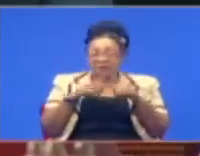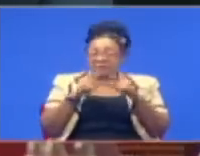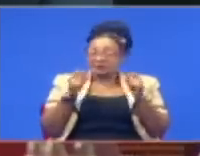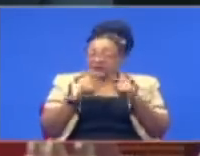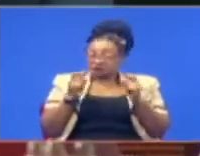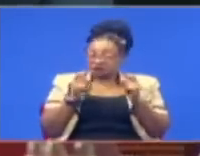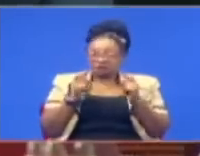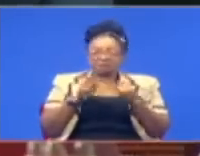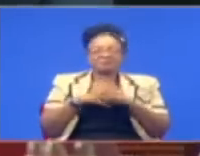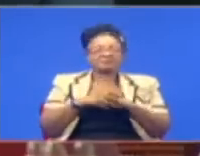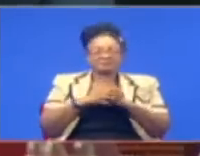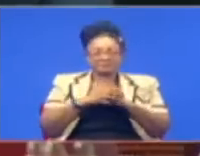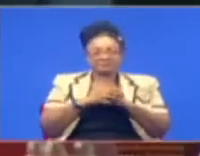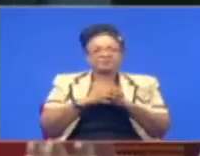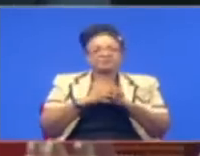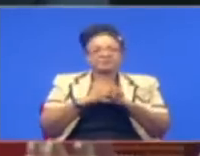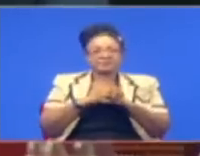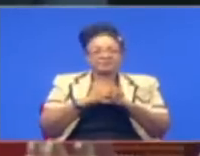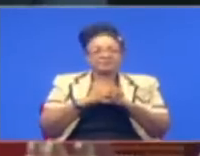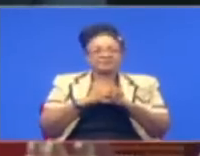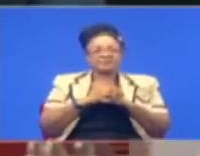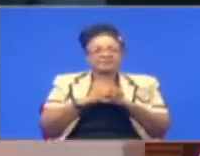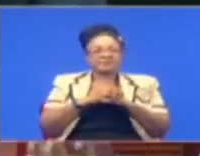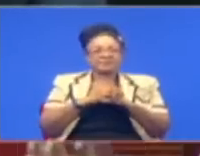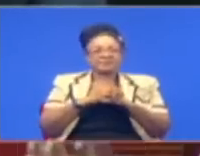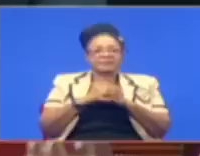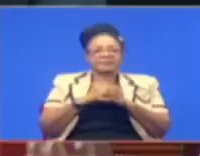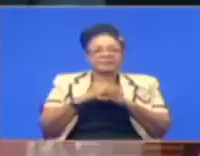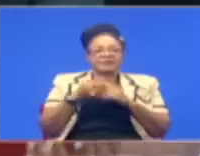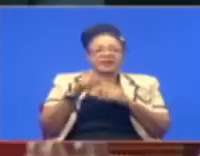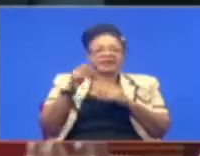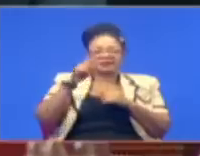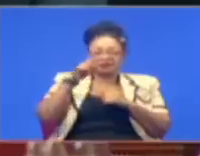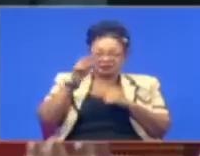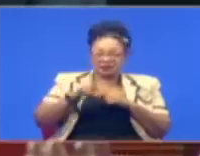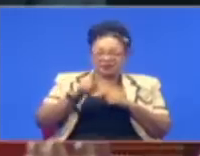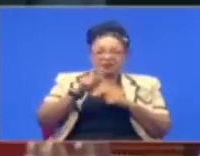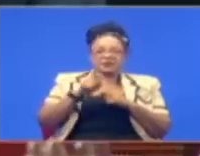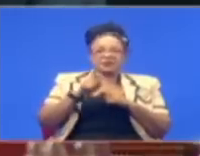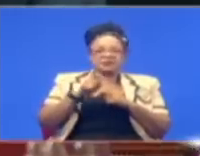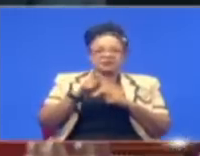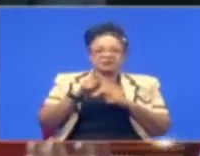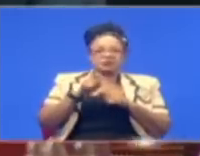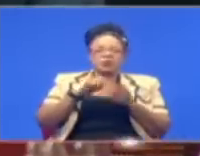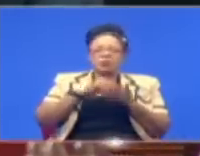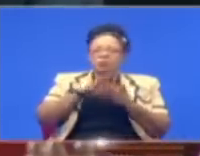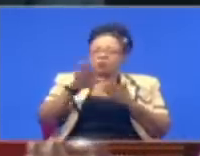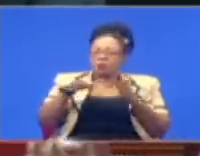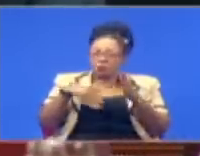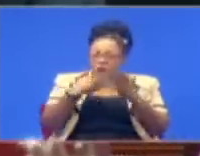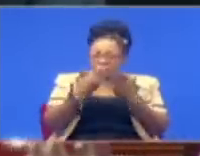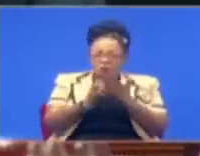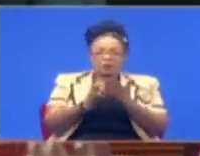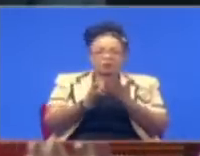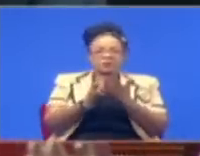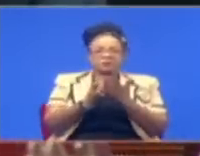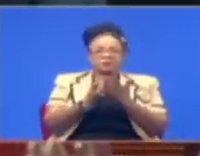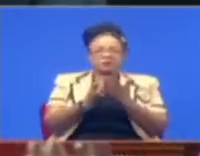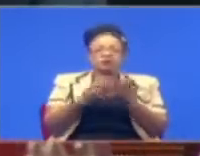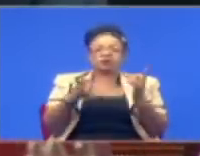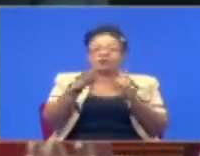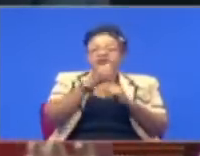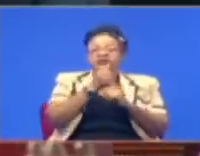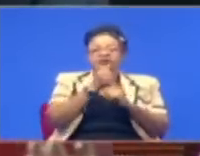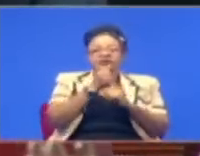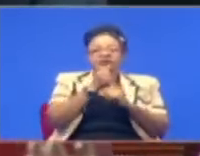this. I need all hands on deck. Without hands on deck, I'll not be able to achieve. So